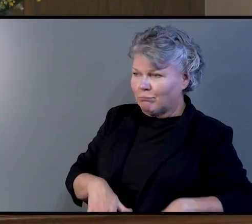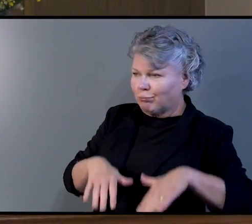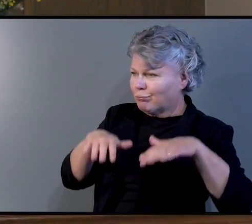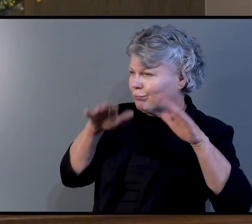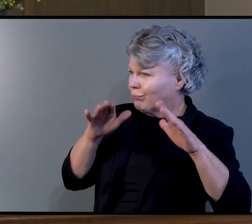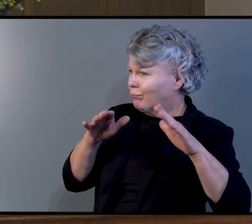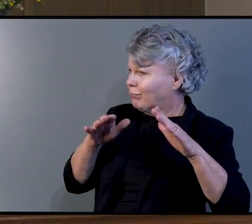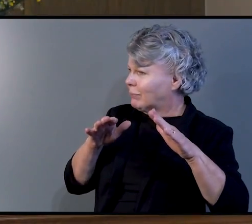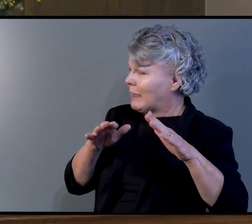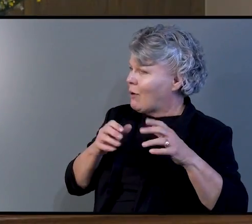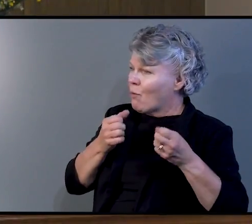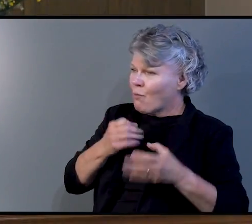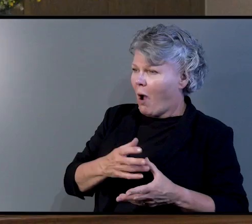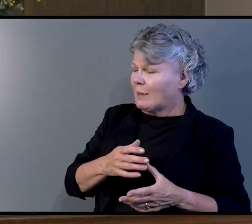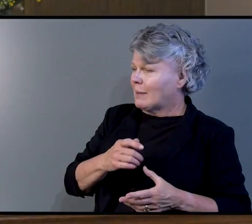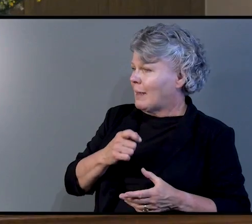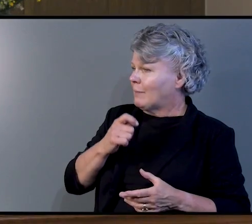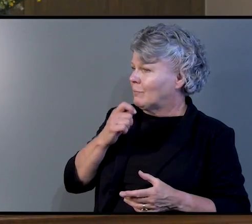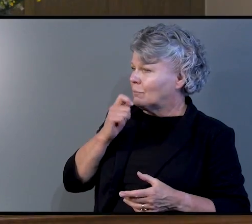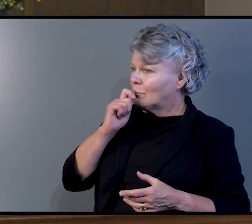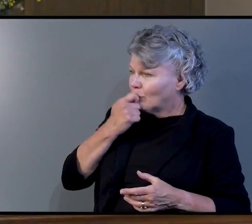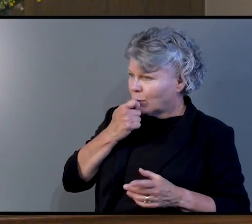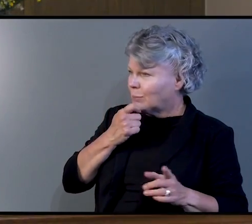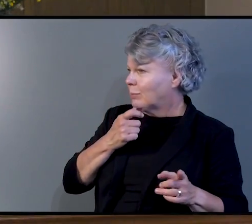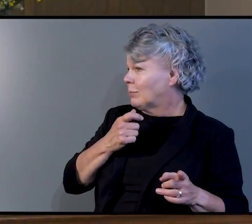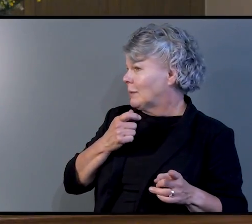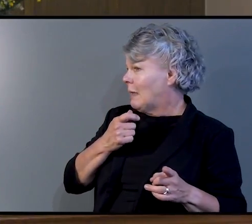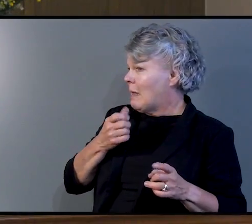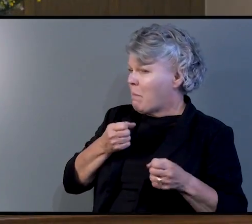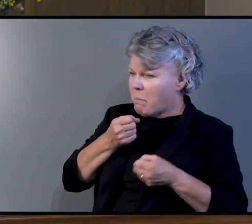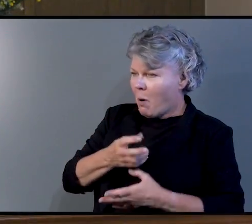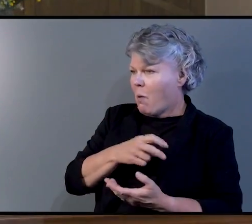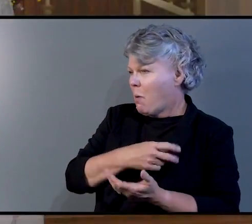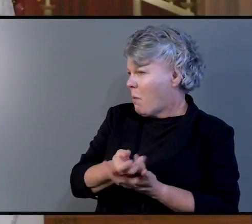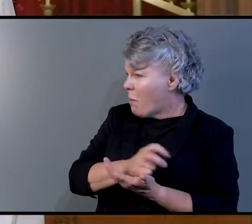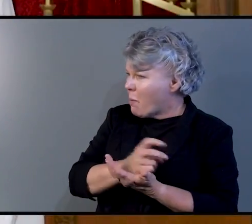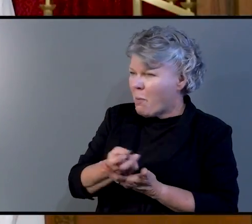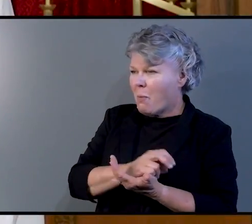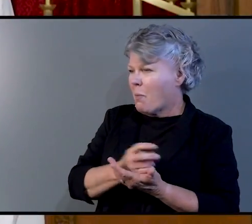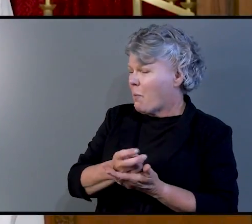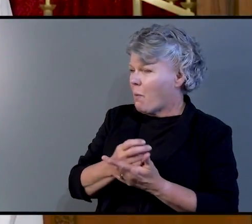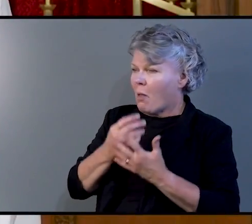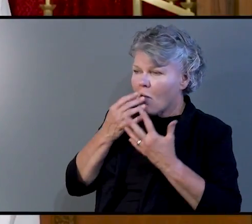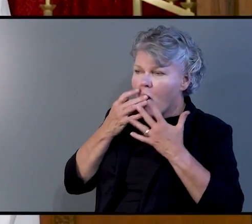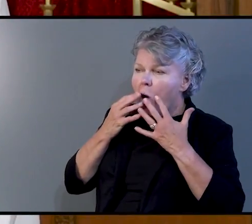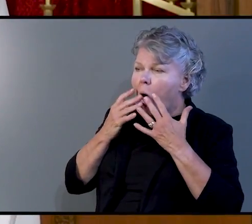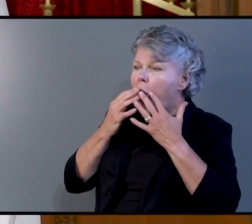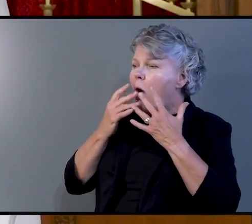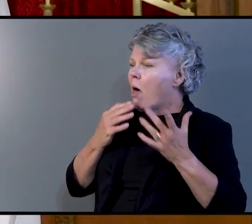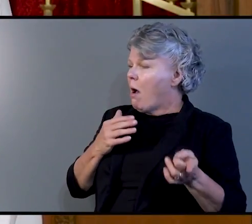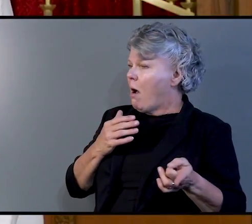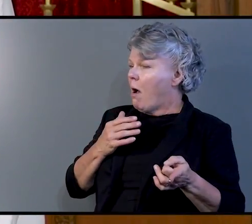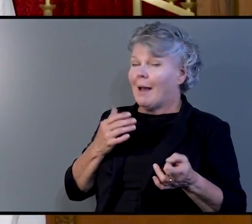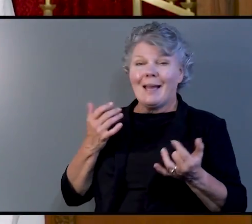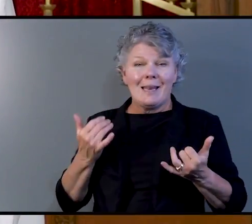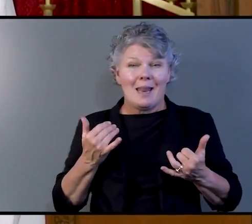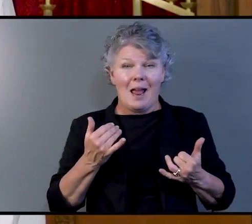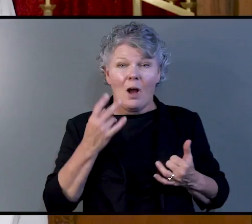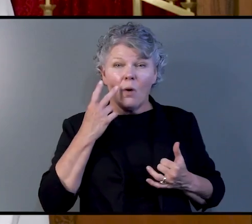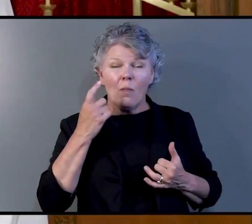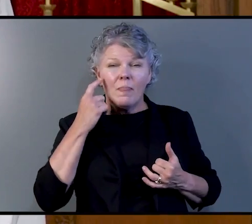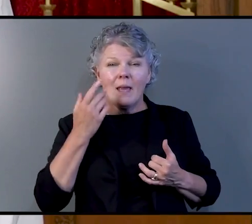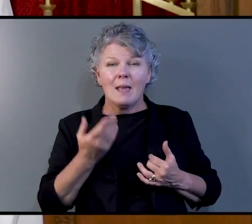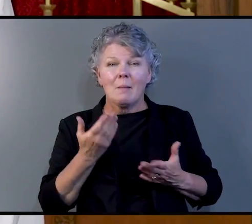spirit mutes the boy and causes him to freeze and fall down foaming at the mouth. Today we might read the symptoms and think